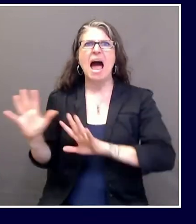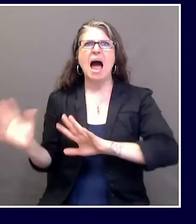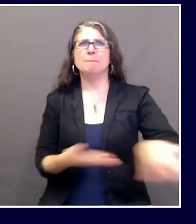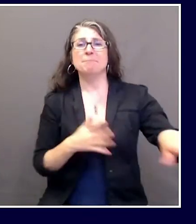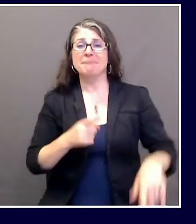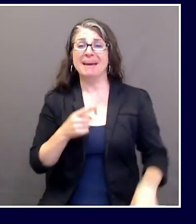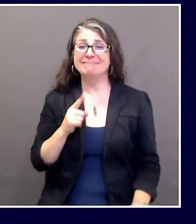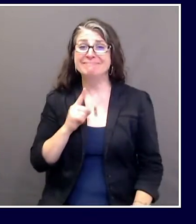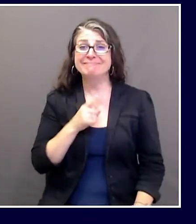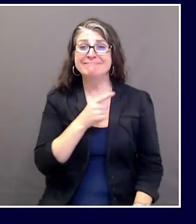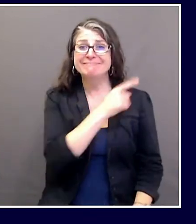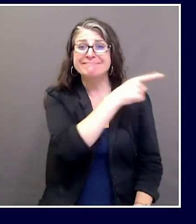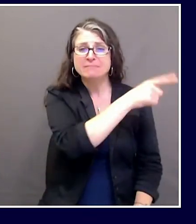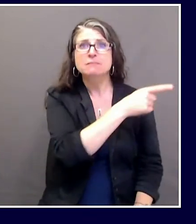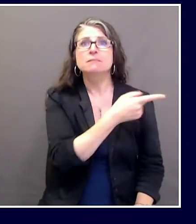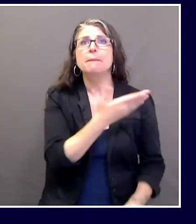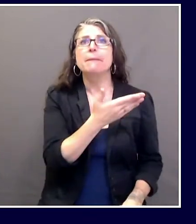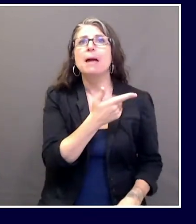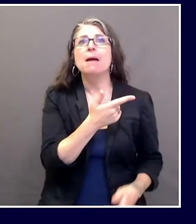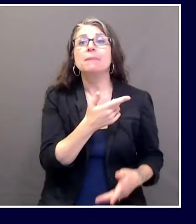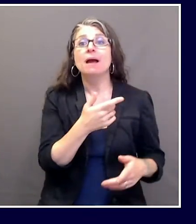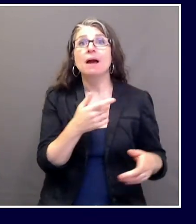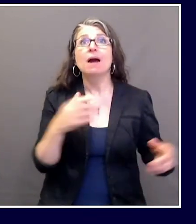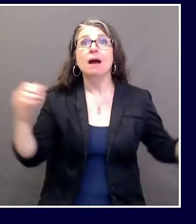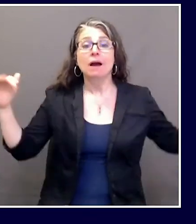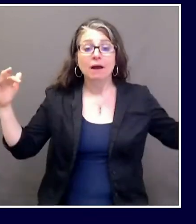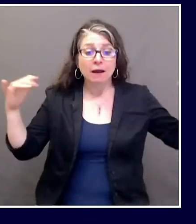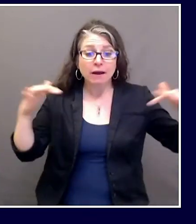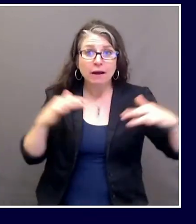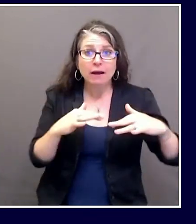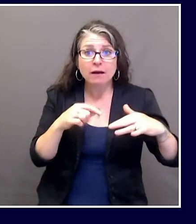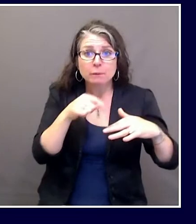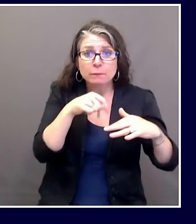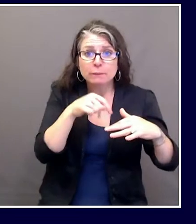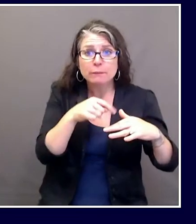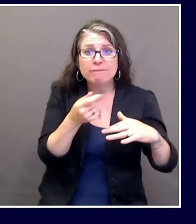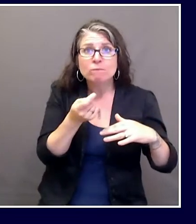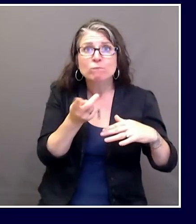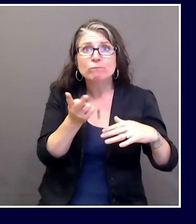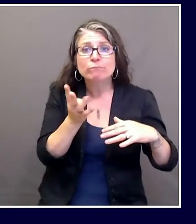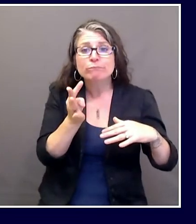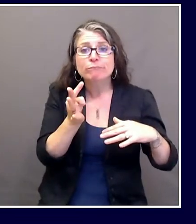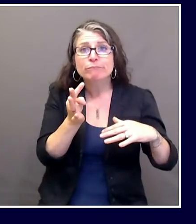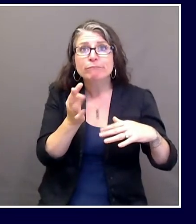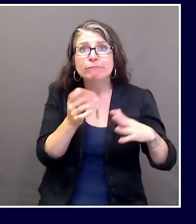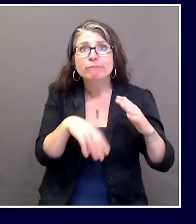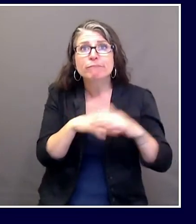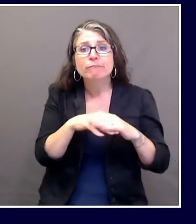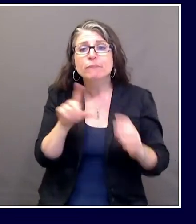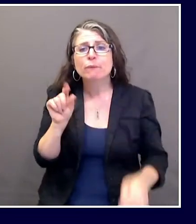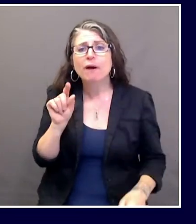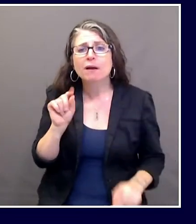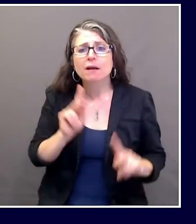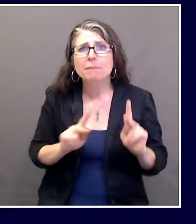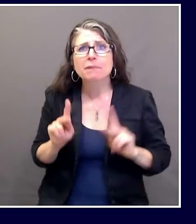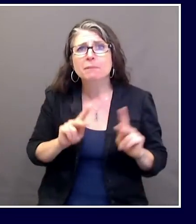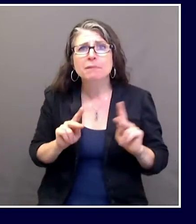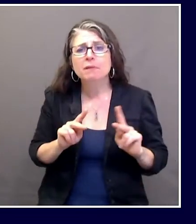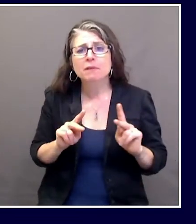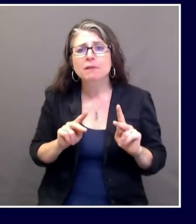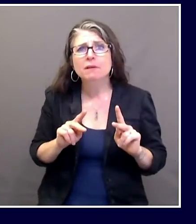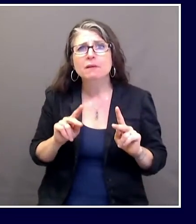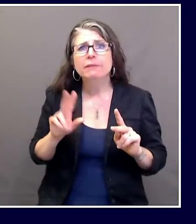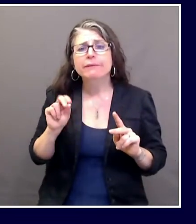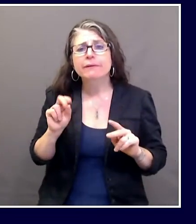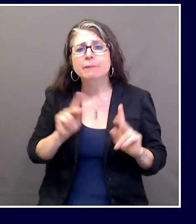go and administer vaccine to a smaller number of folks and reserve the large capacity mobile vaccination unit for hundreds rather